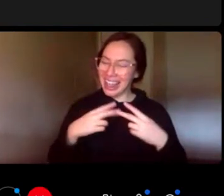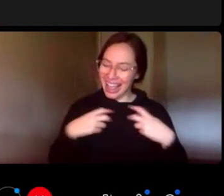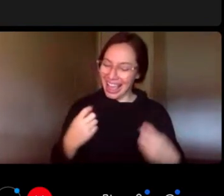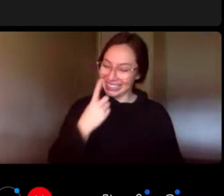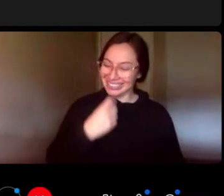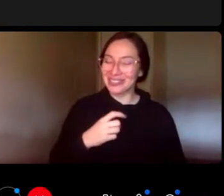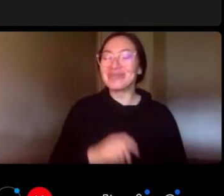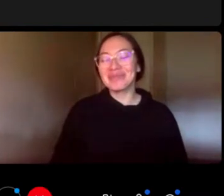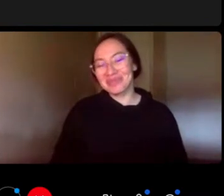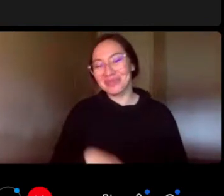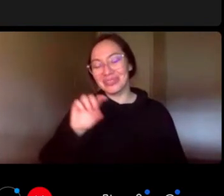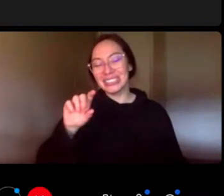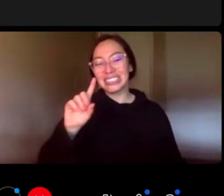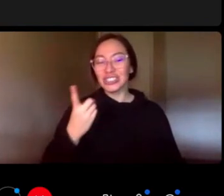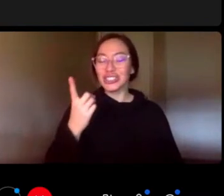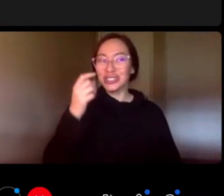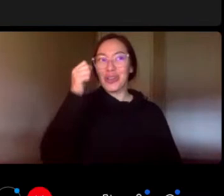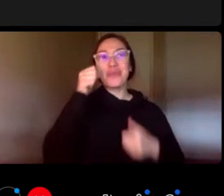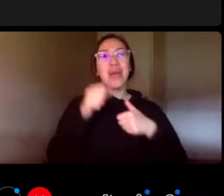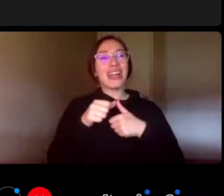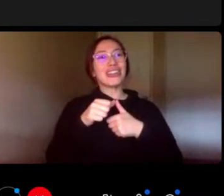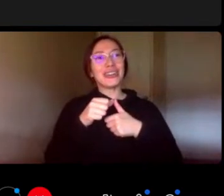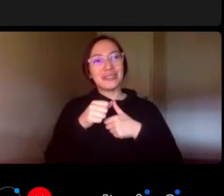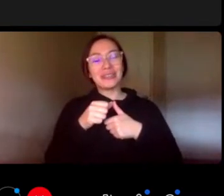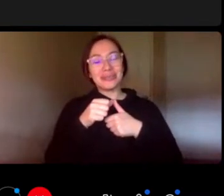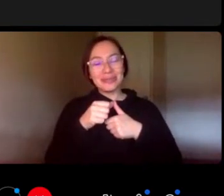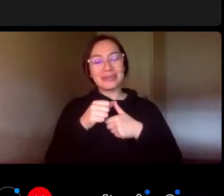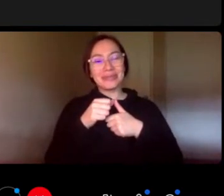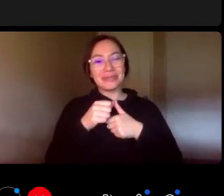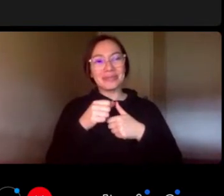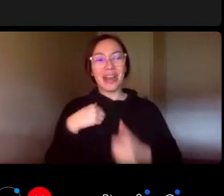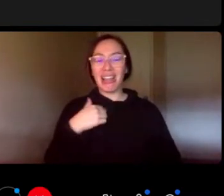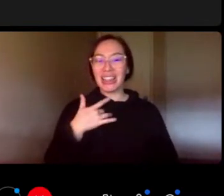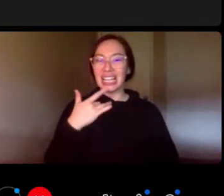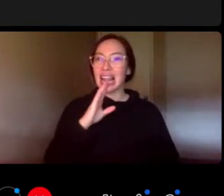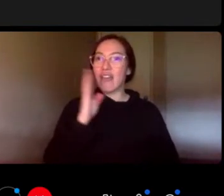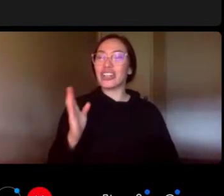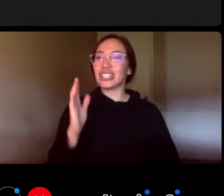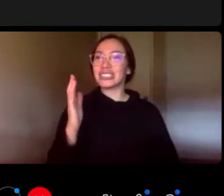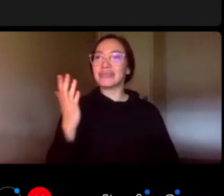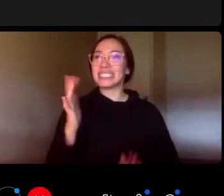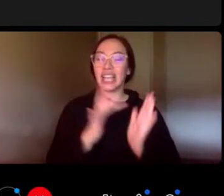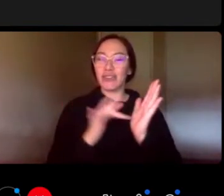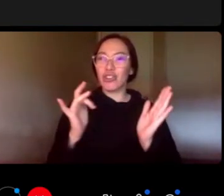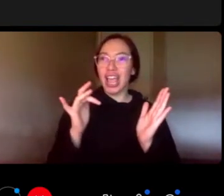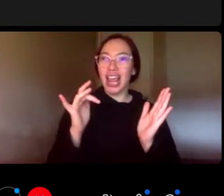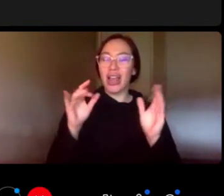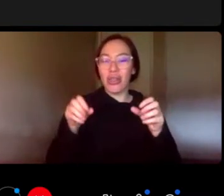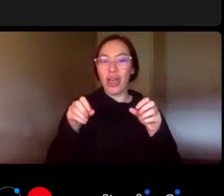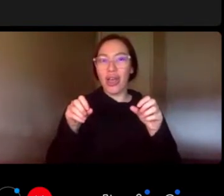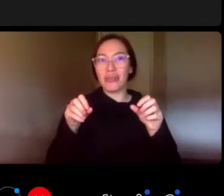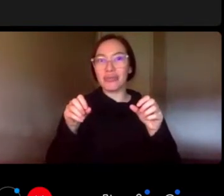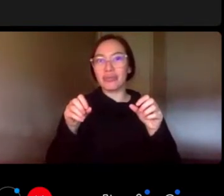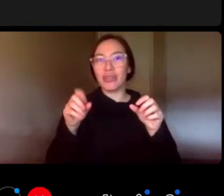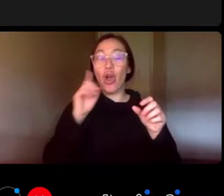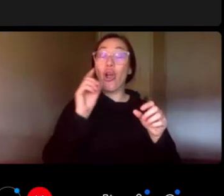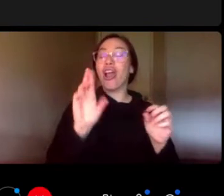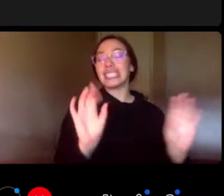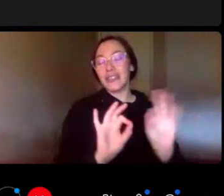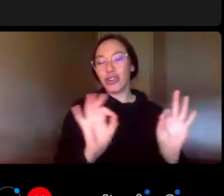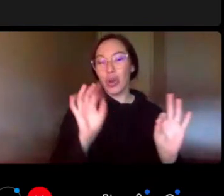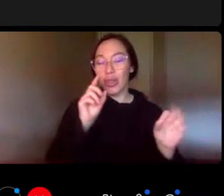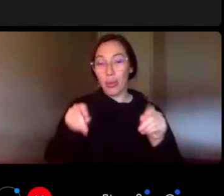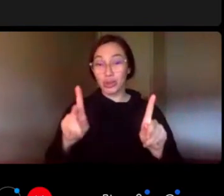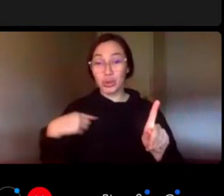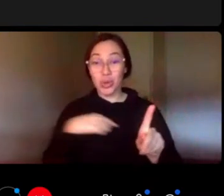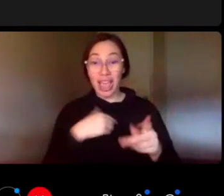And it's a reminder of, I think, to never take for granted the opportunity that we have. And the day that I, you know, if I can't look in the